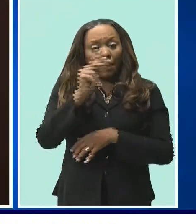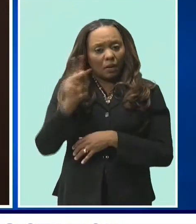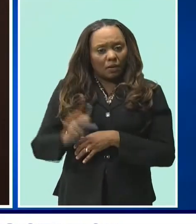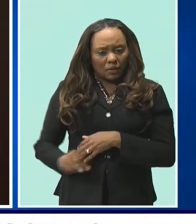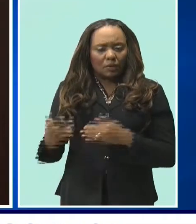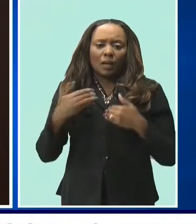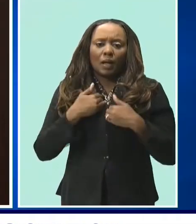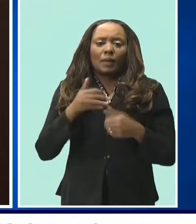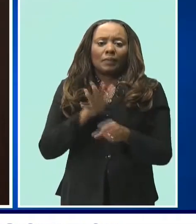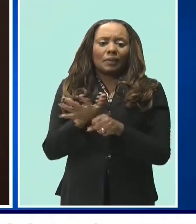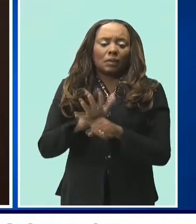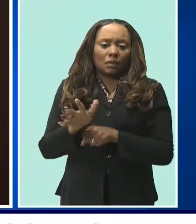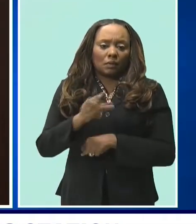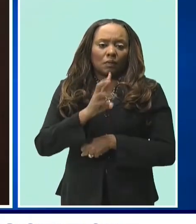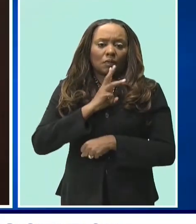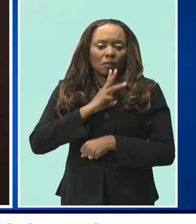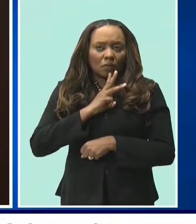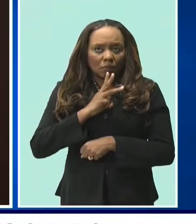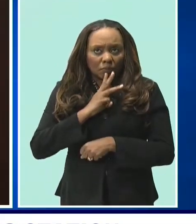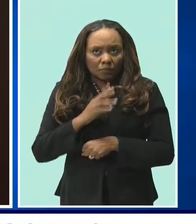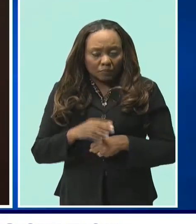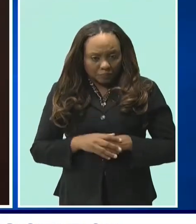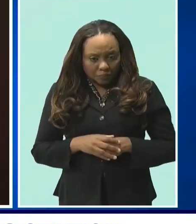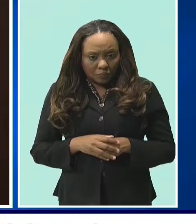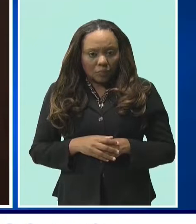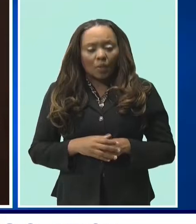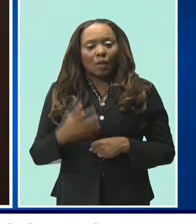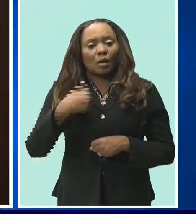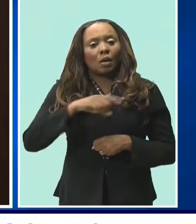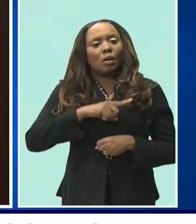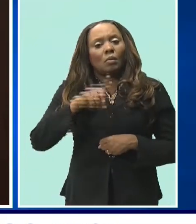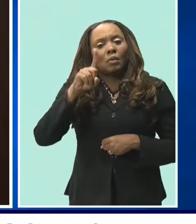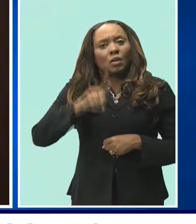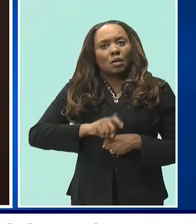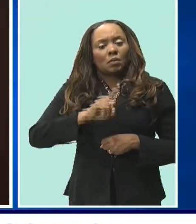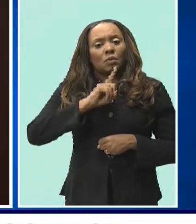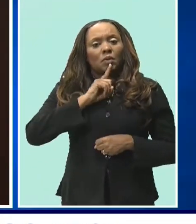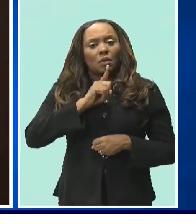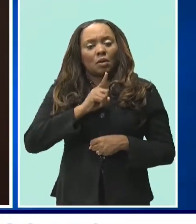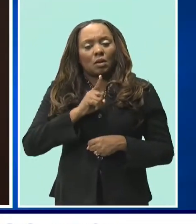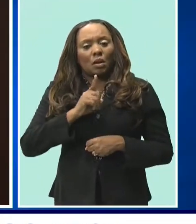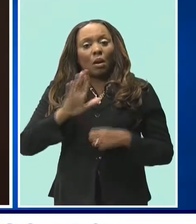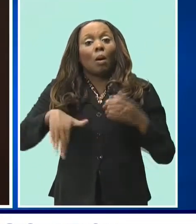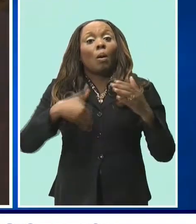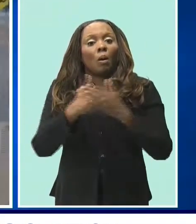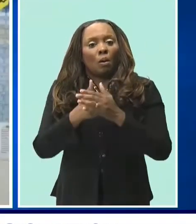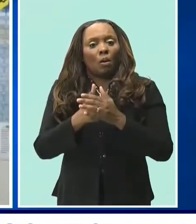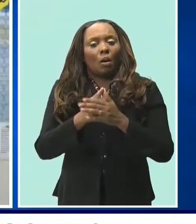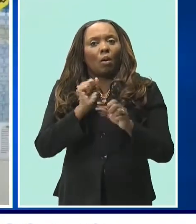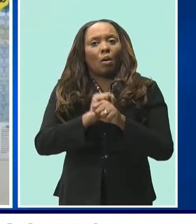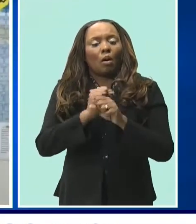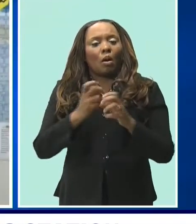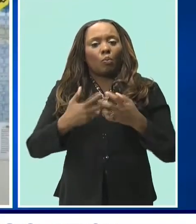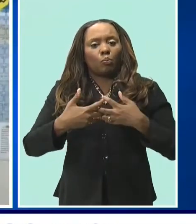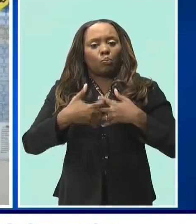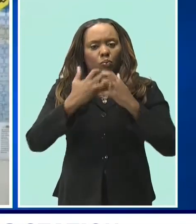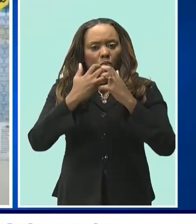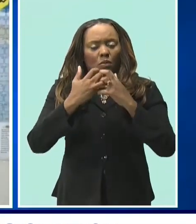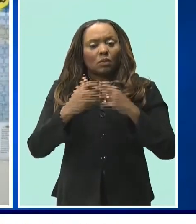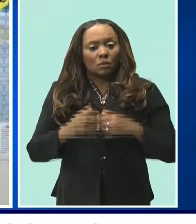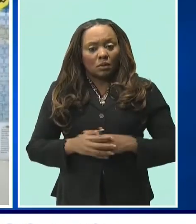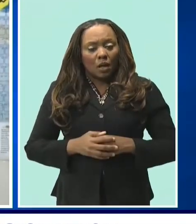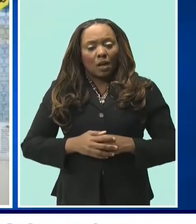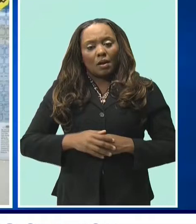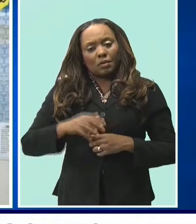out of Vineyard Reservoir and one to pump water out of the Mount Pleasant Reservoir that we're going to construct. Meanwhile, Minister Abrams